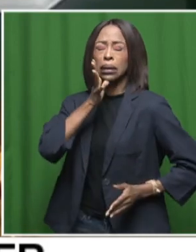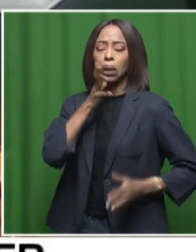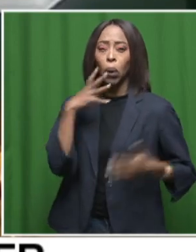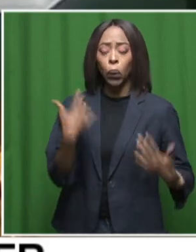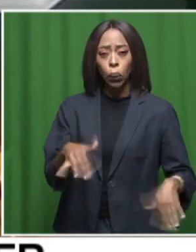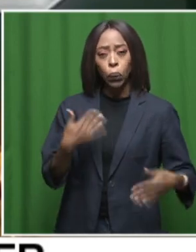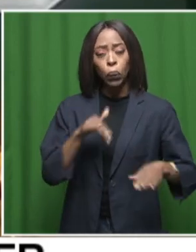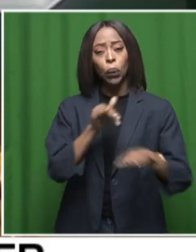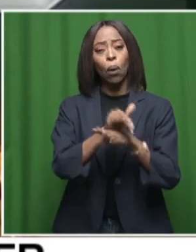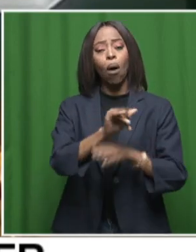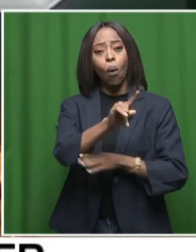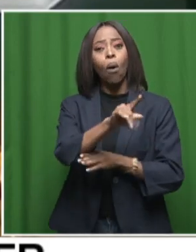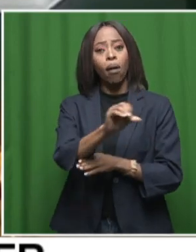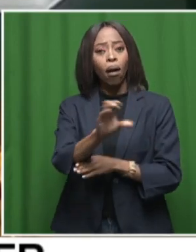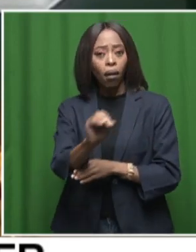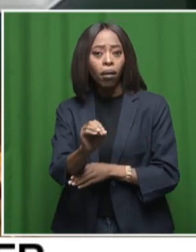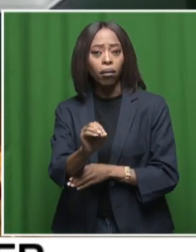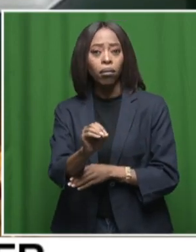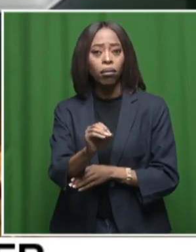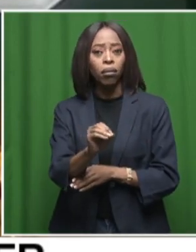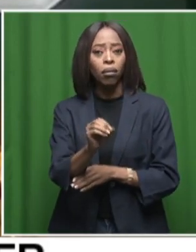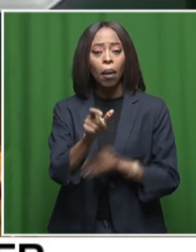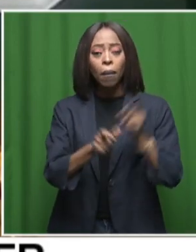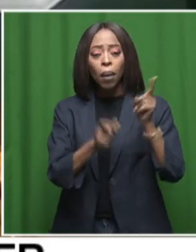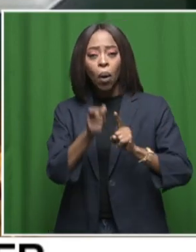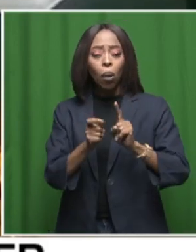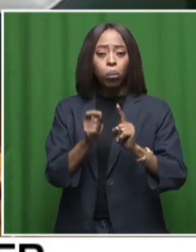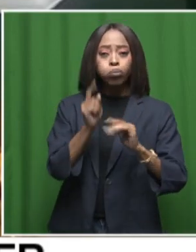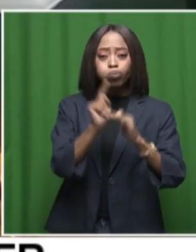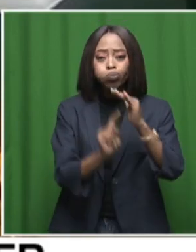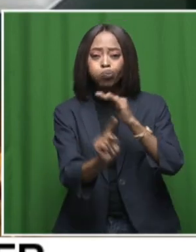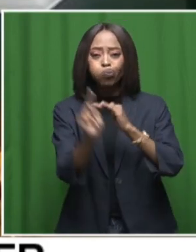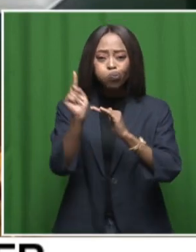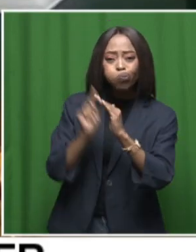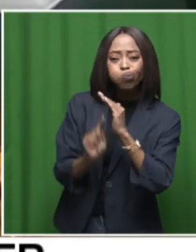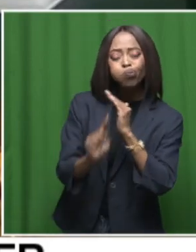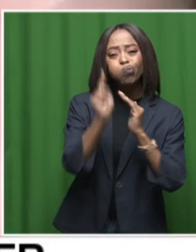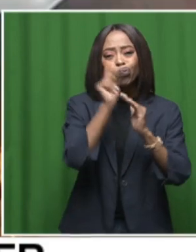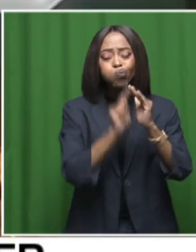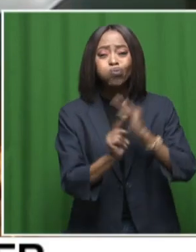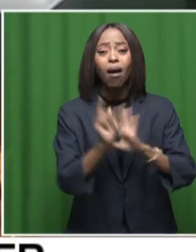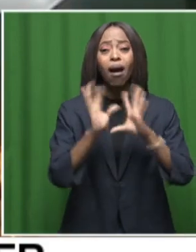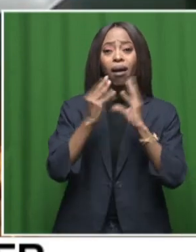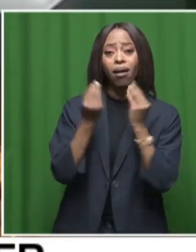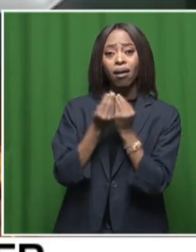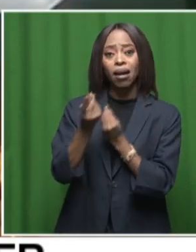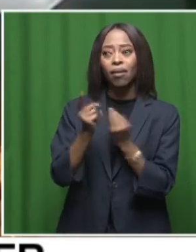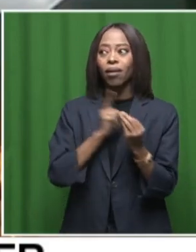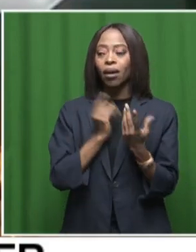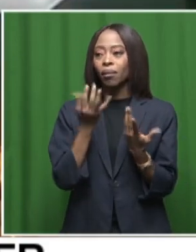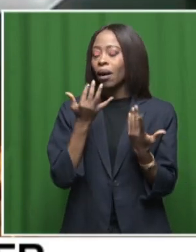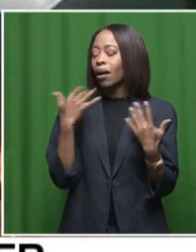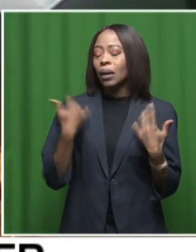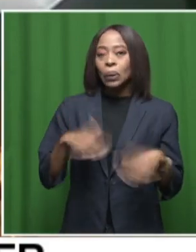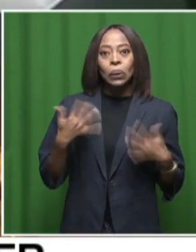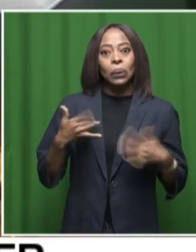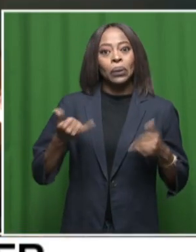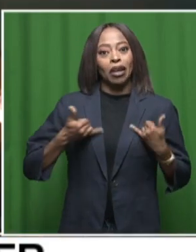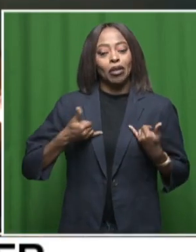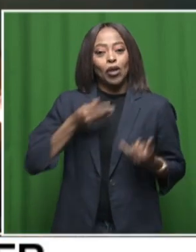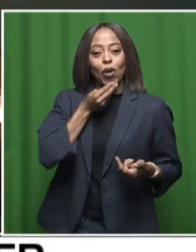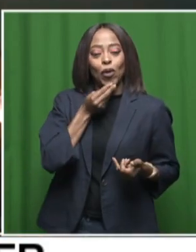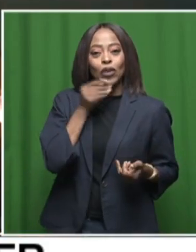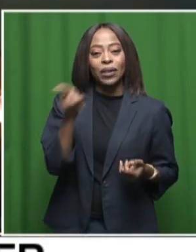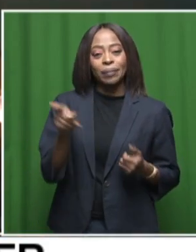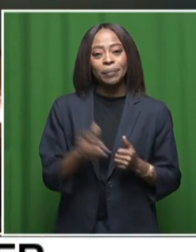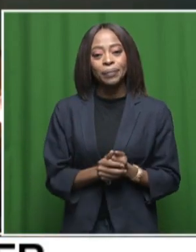over 100 packs, over 100 guests came through the doors, and everything was everybody was blown away. It's been great. Talk to